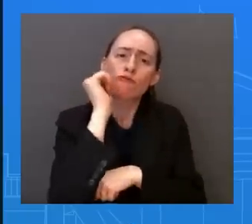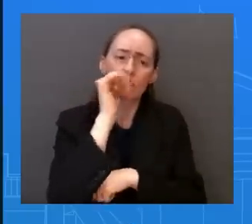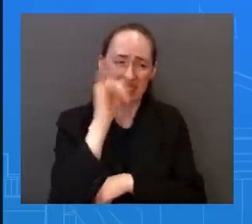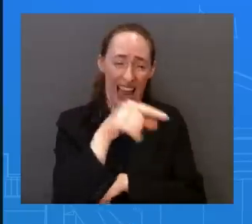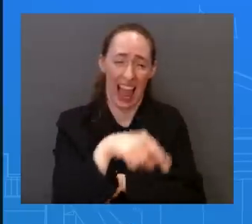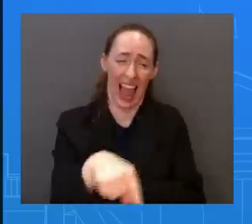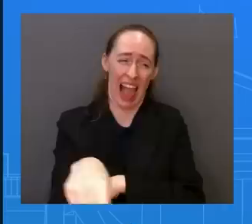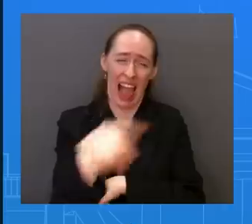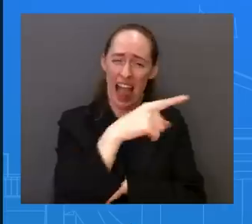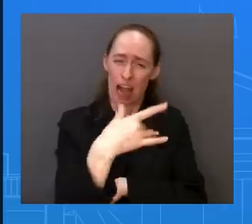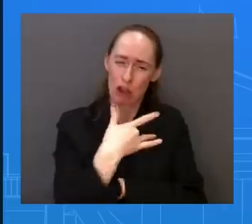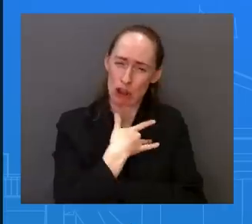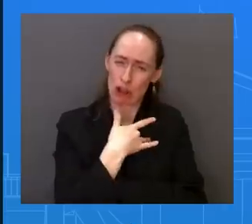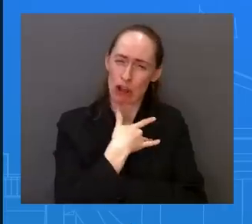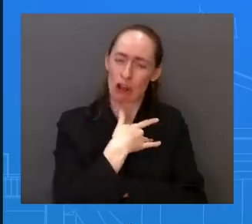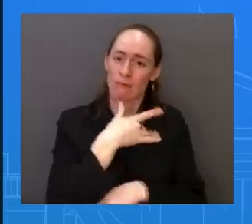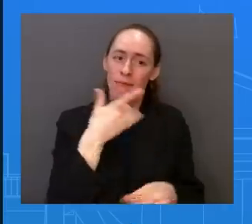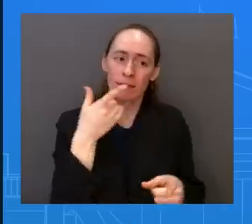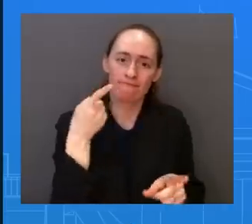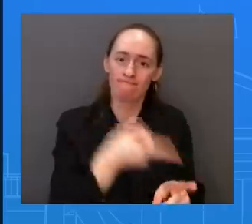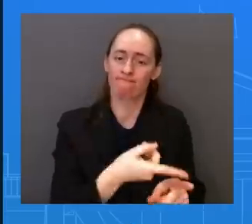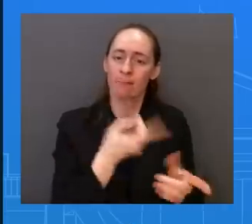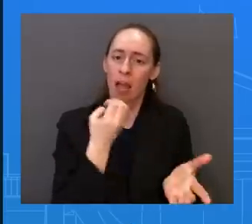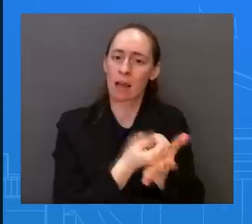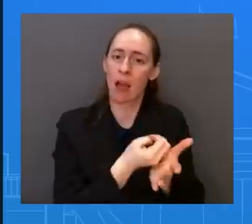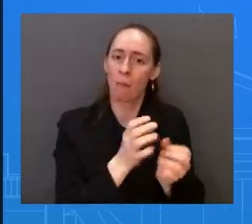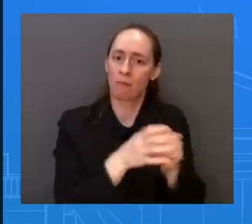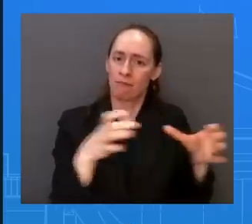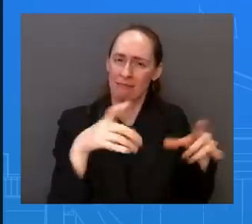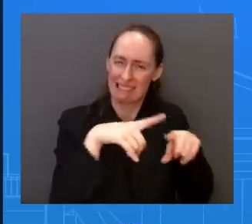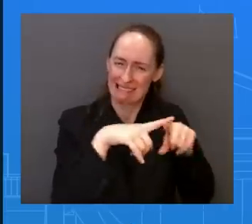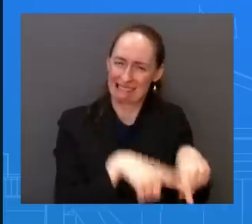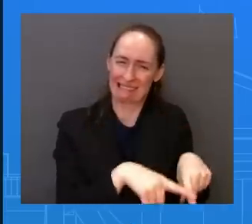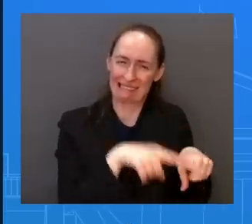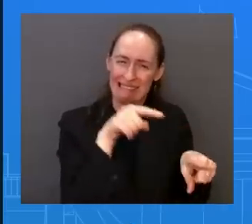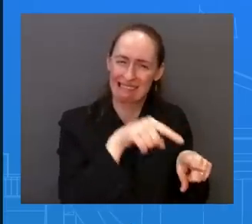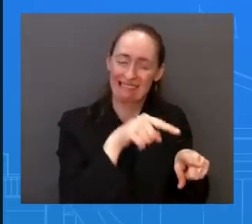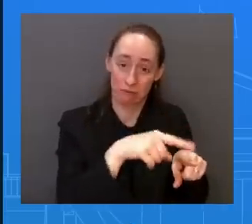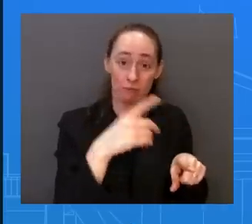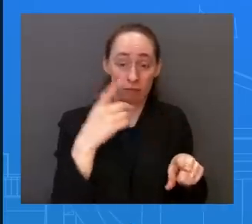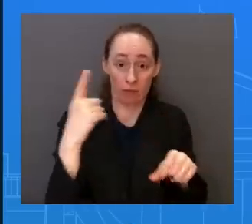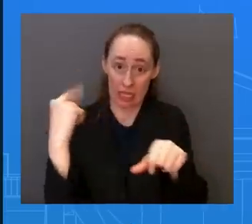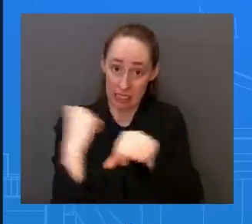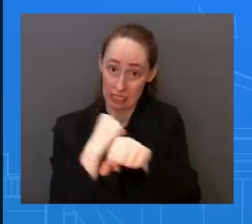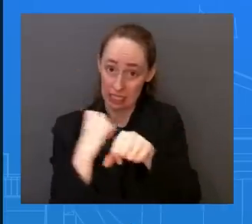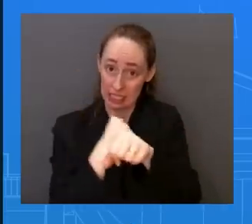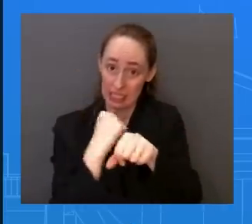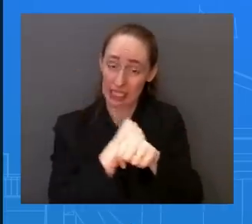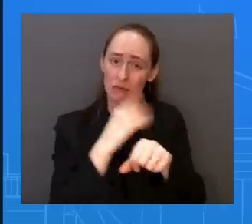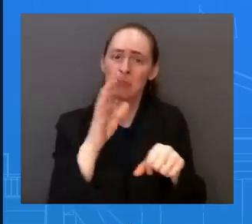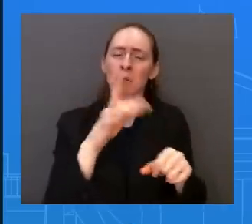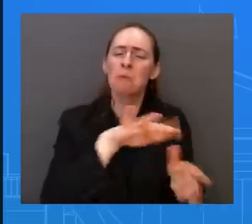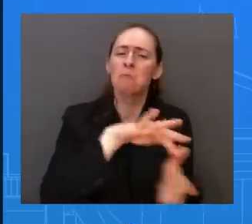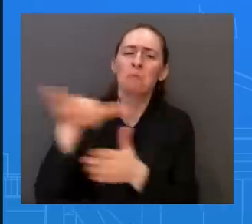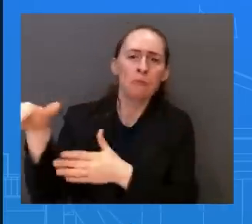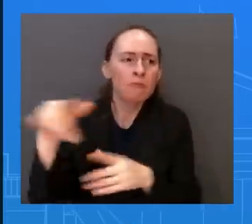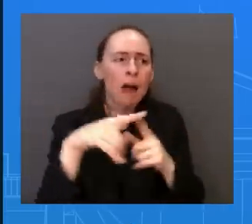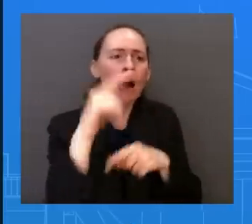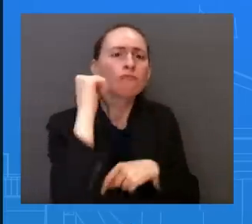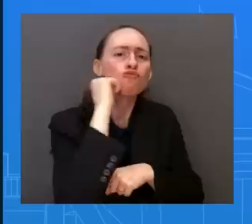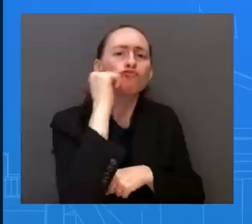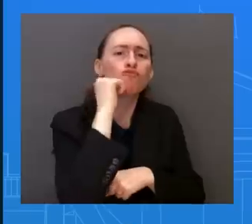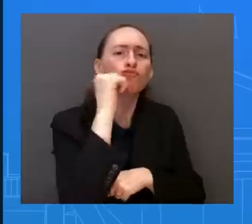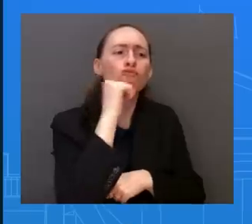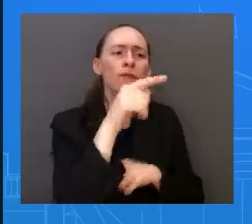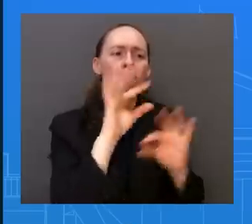come out of a crisis in a stronger position than any modern prior recovery, but